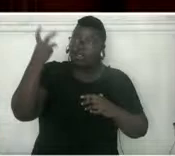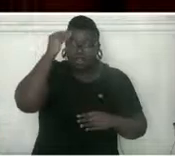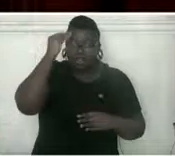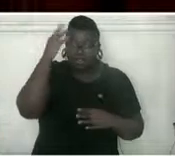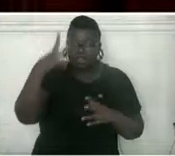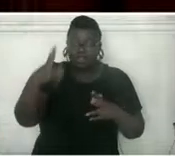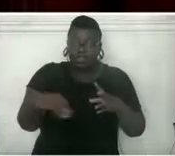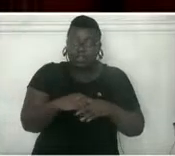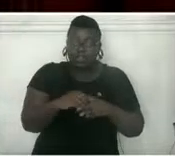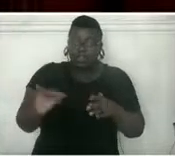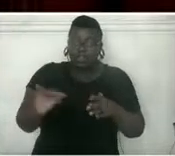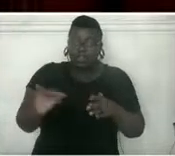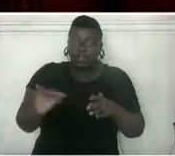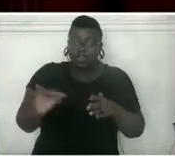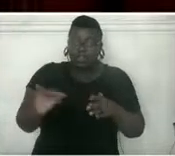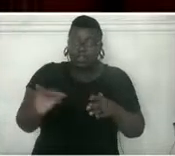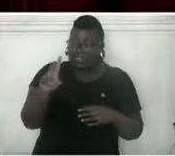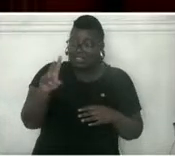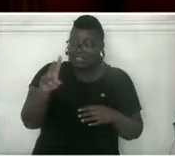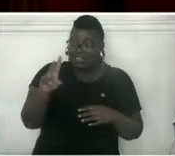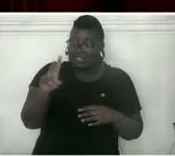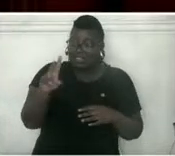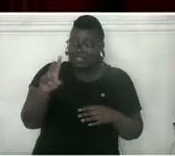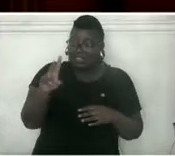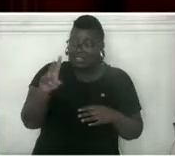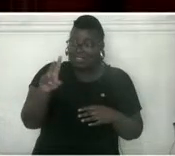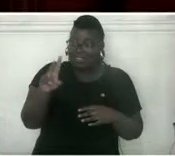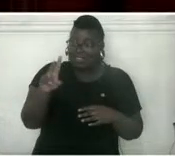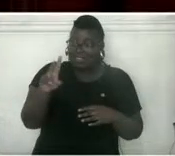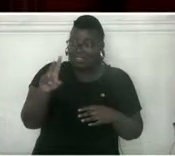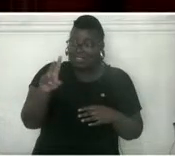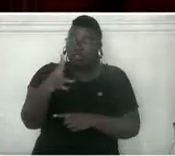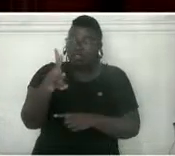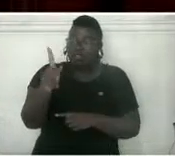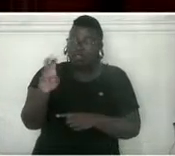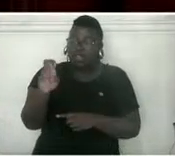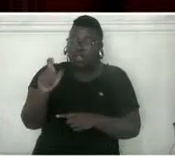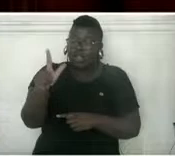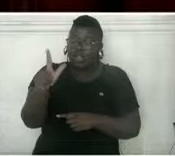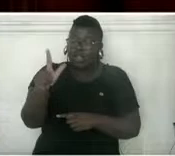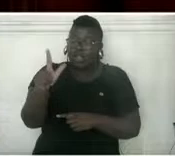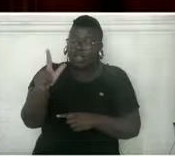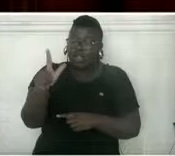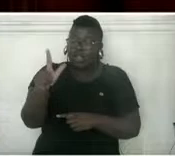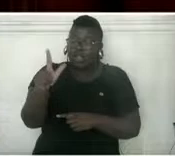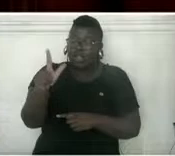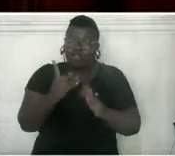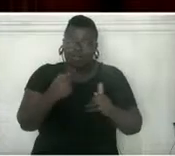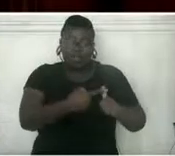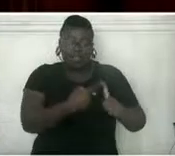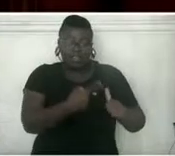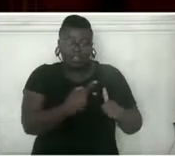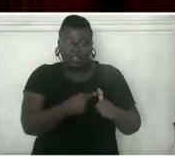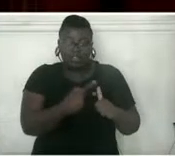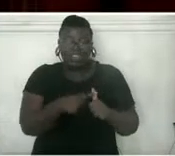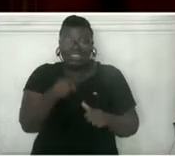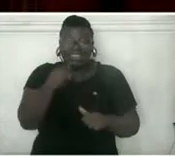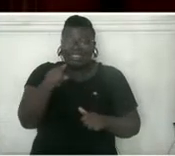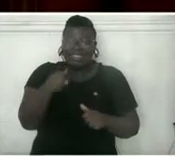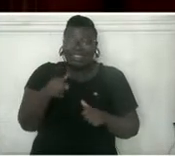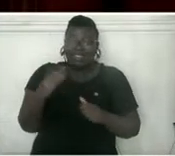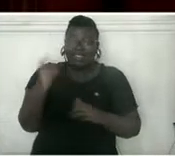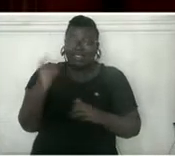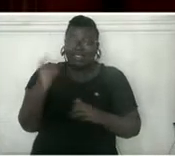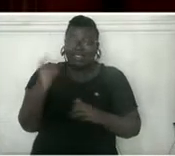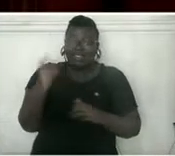and Investment KwaZulu-Natal and Uthukela Economic Development Agency, will be presenting